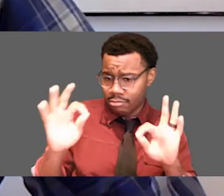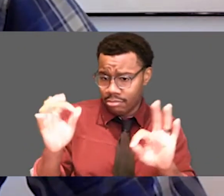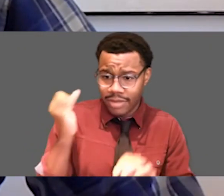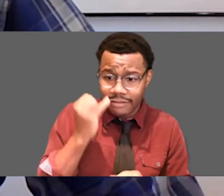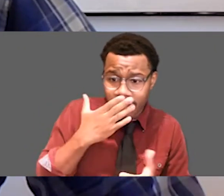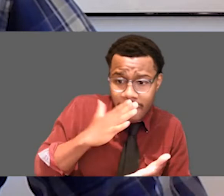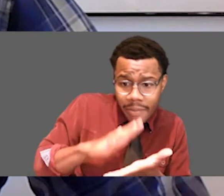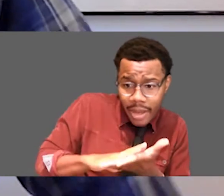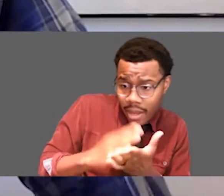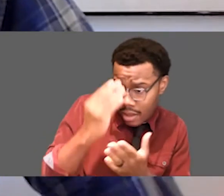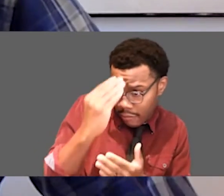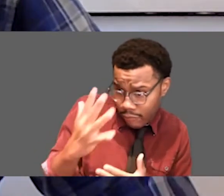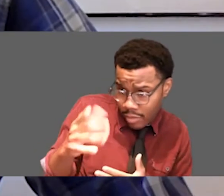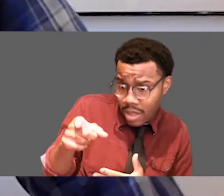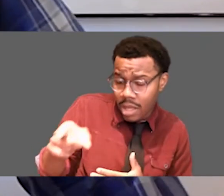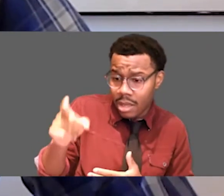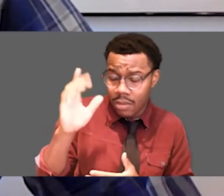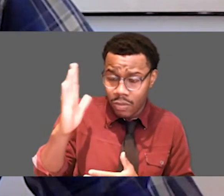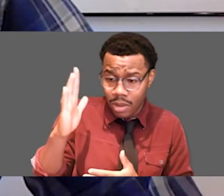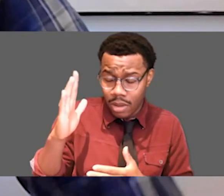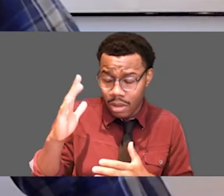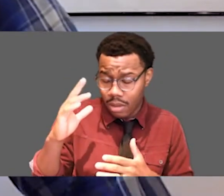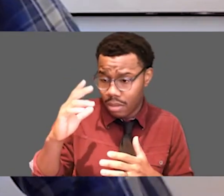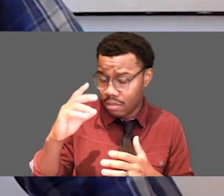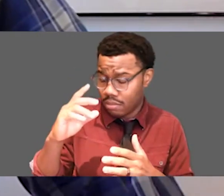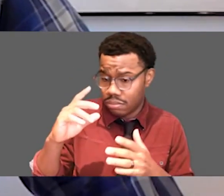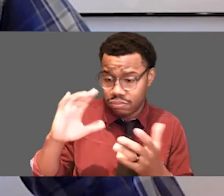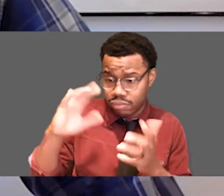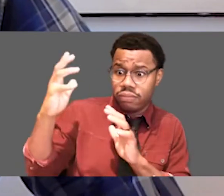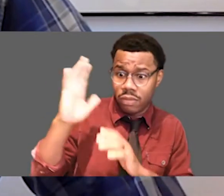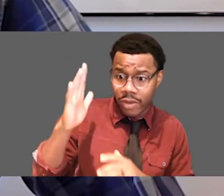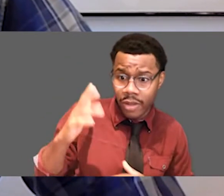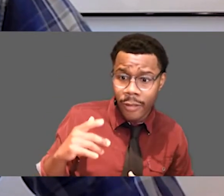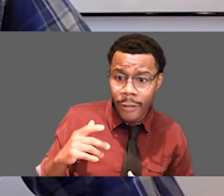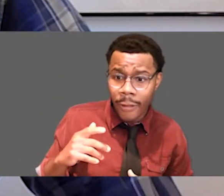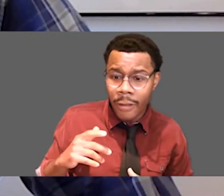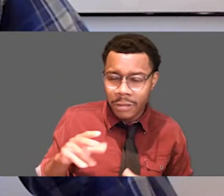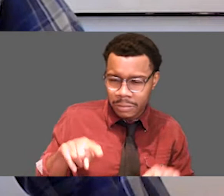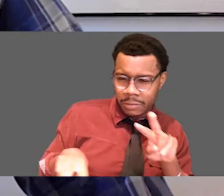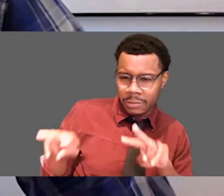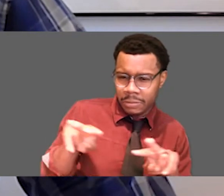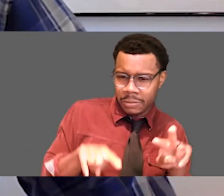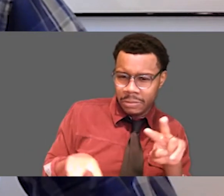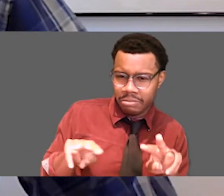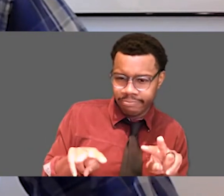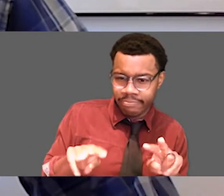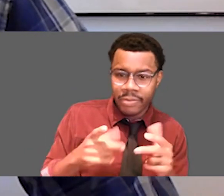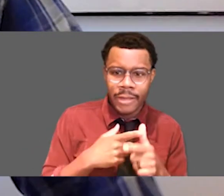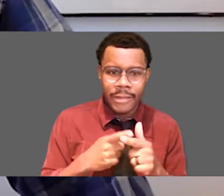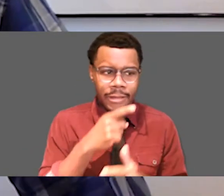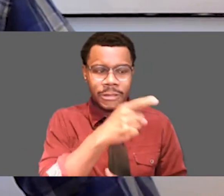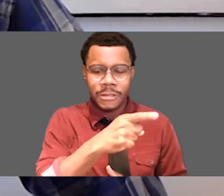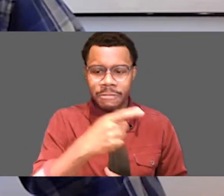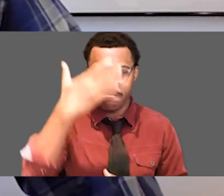news. Then she got serious and bluntly told me that my father had died.